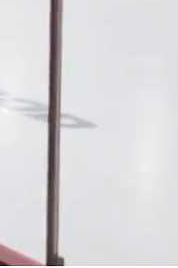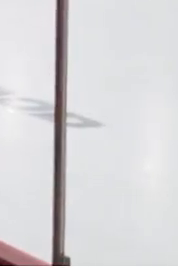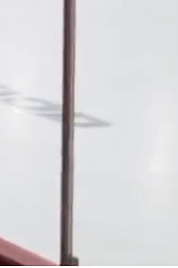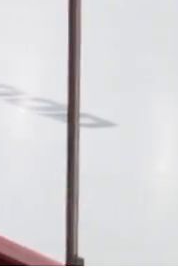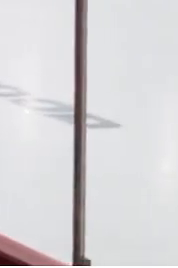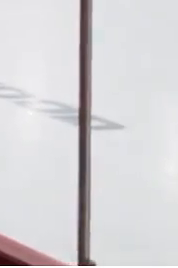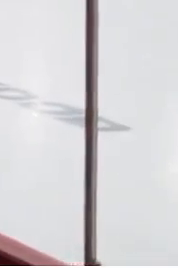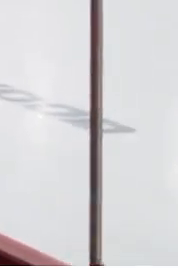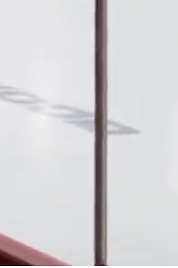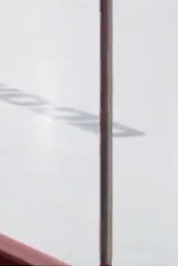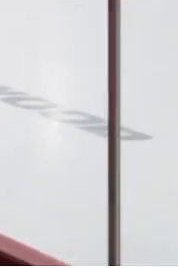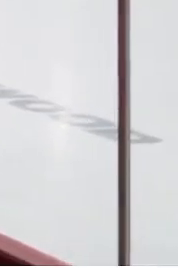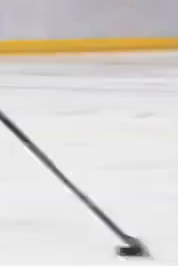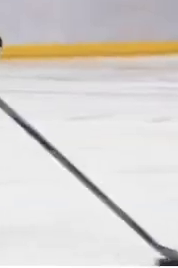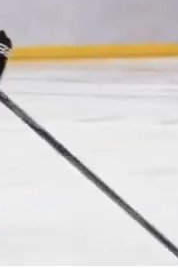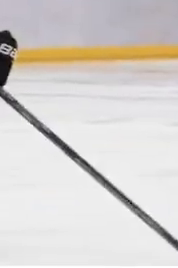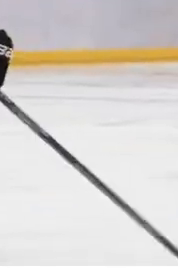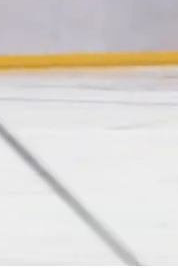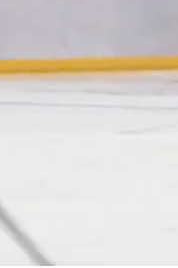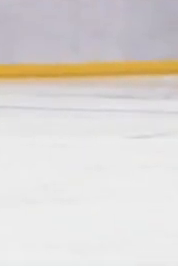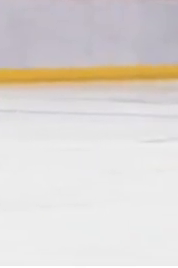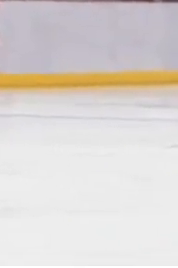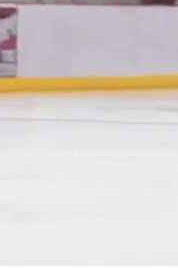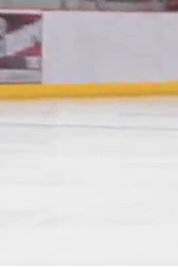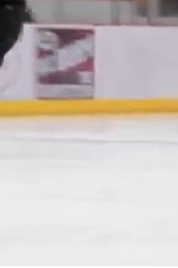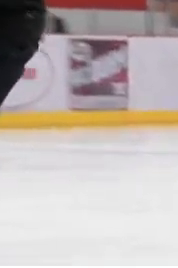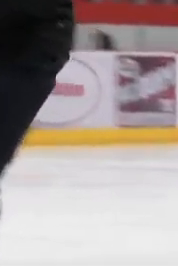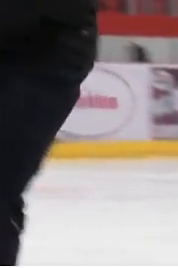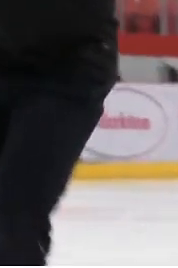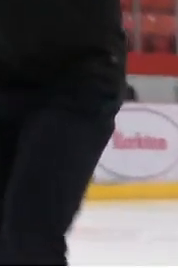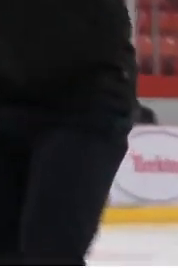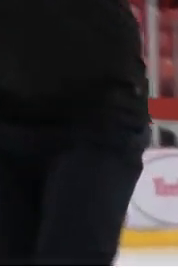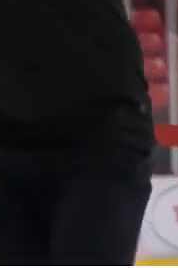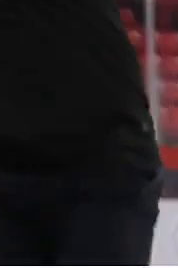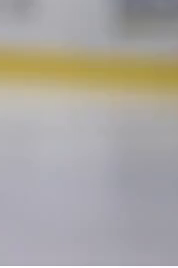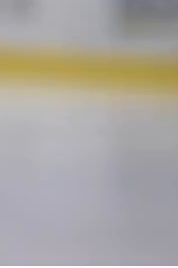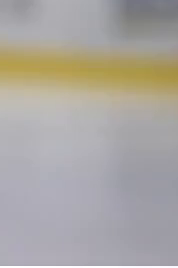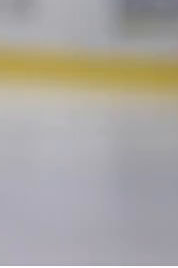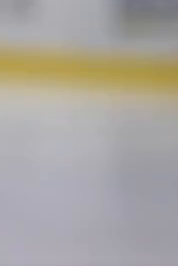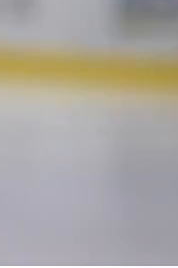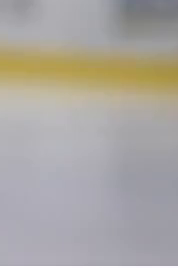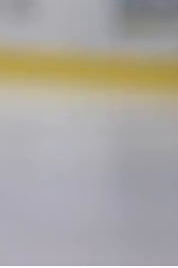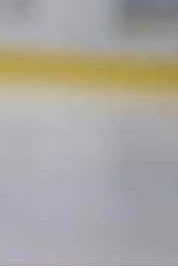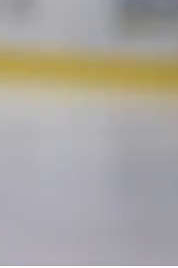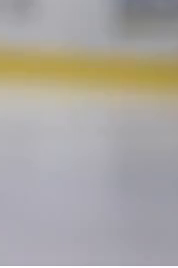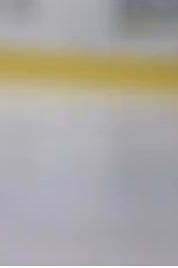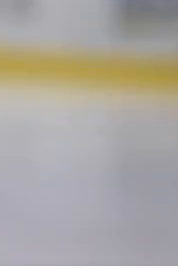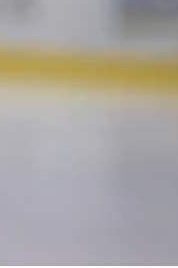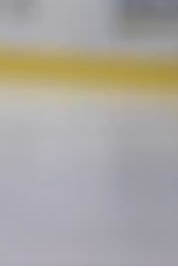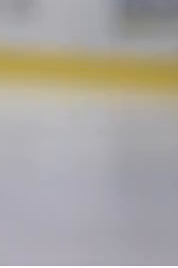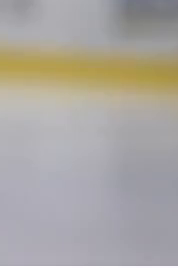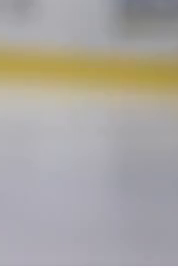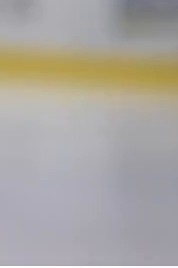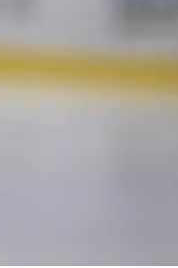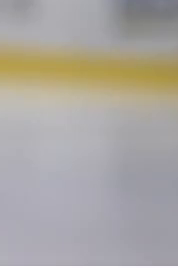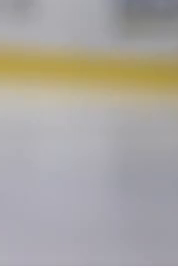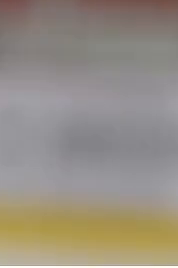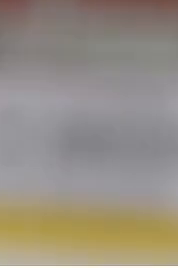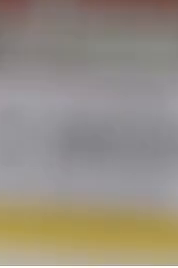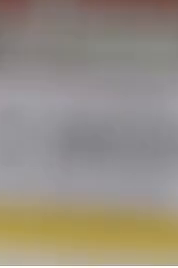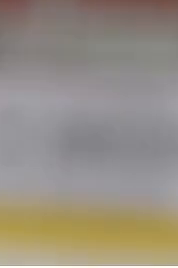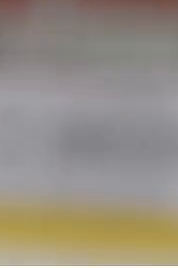think I want to get back to being a 27-year-old, right? Back to having something to look forward